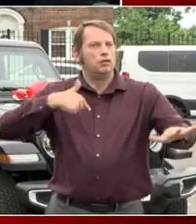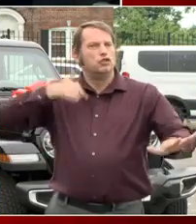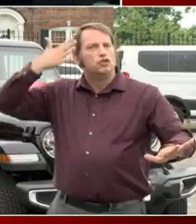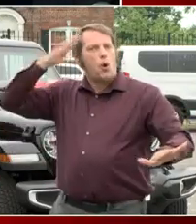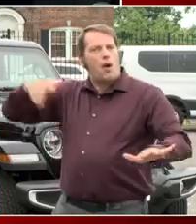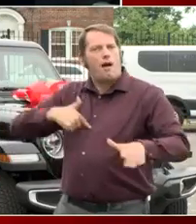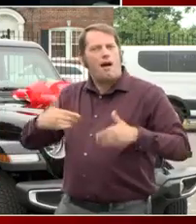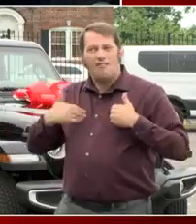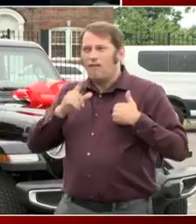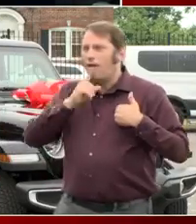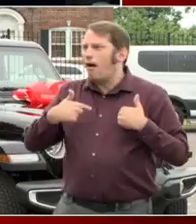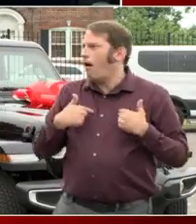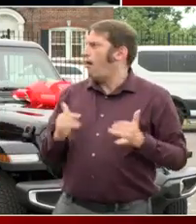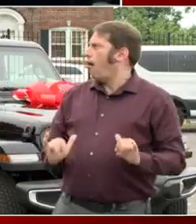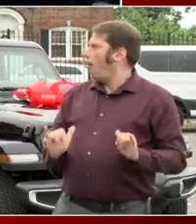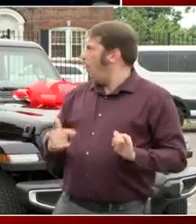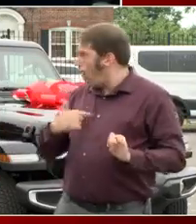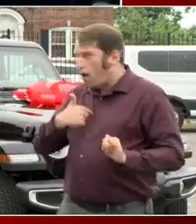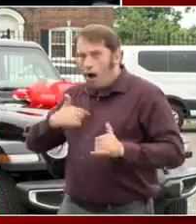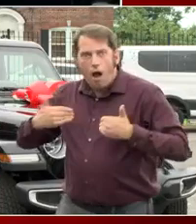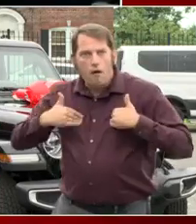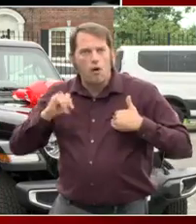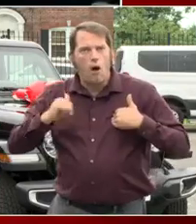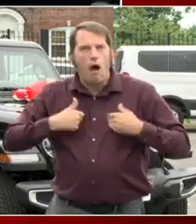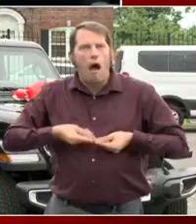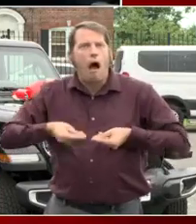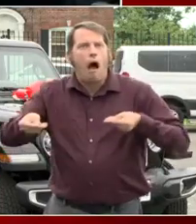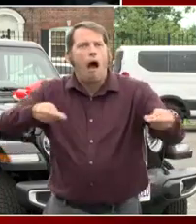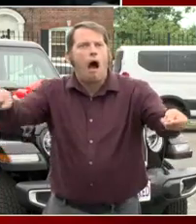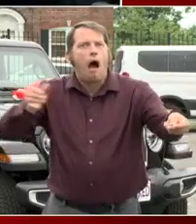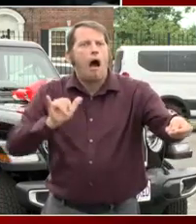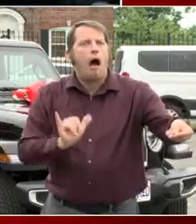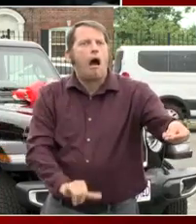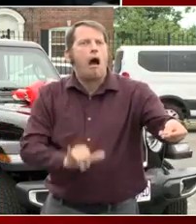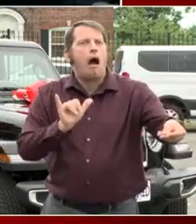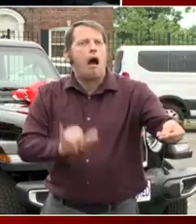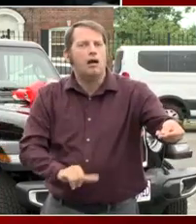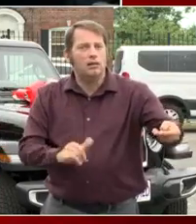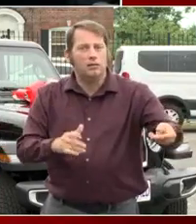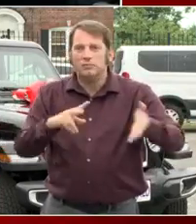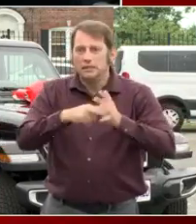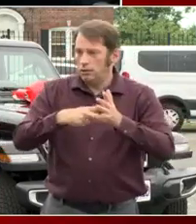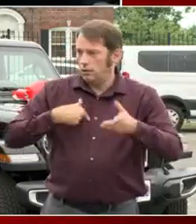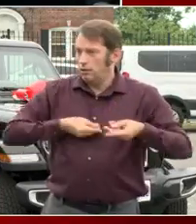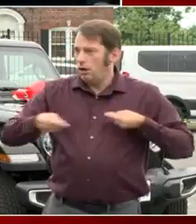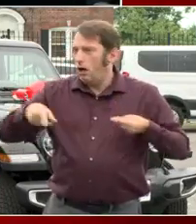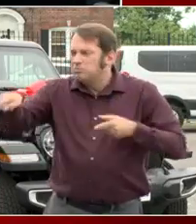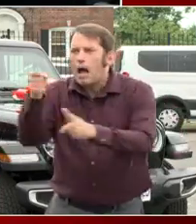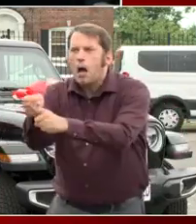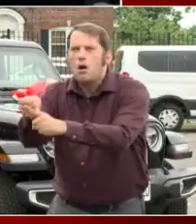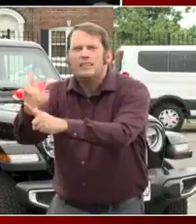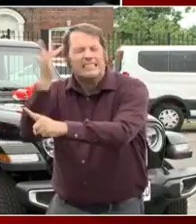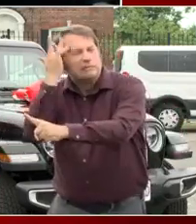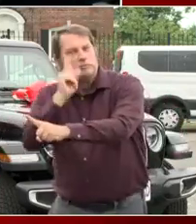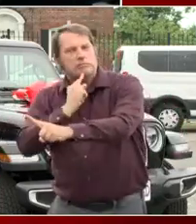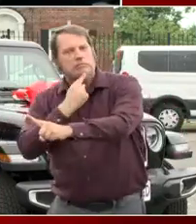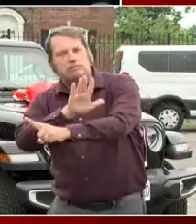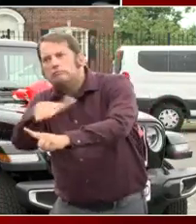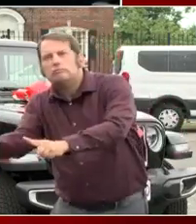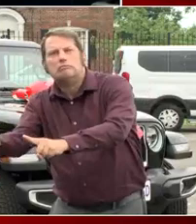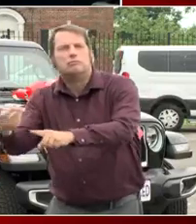might have a severe outcome. I don't think anybody wants to deliberately hurt another person. But by